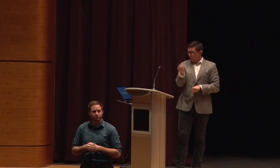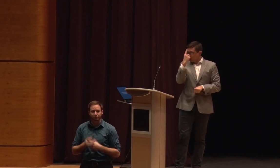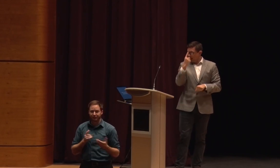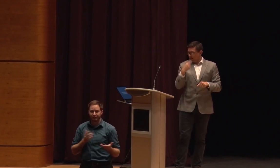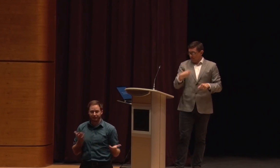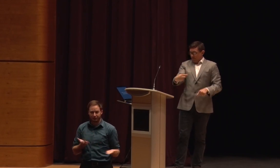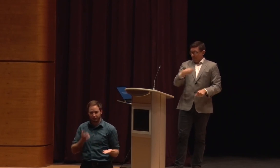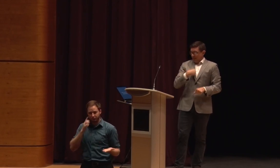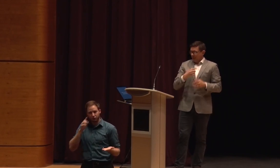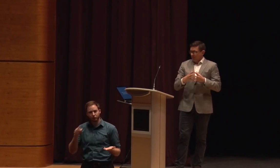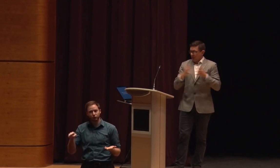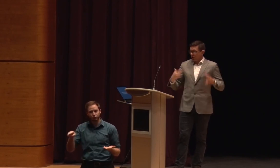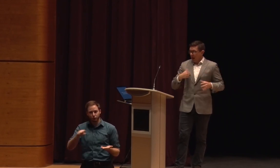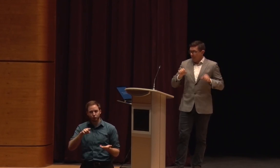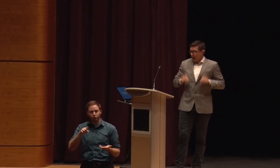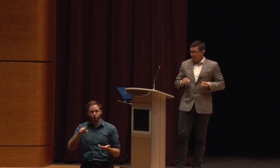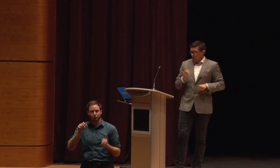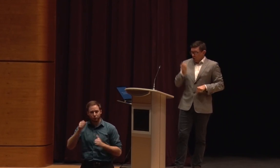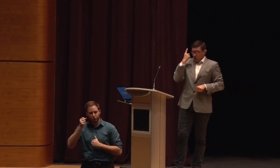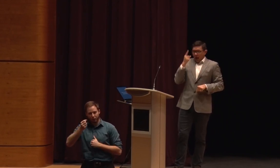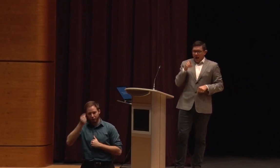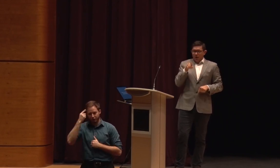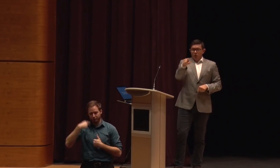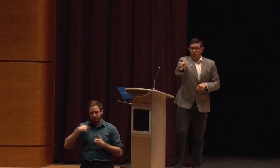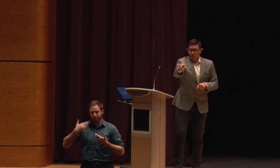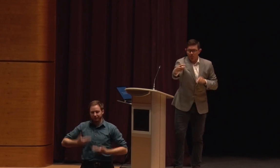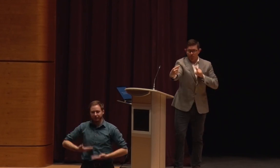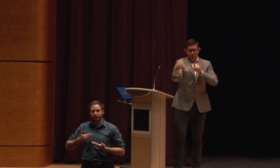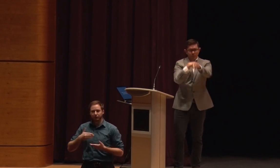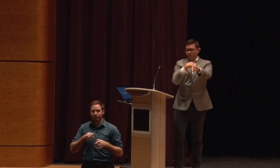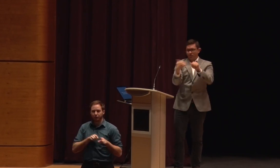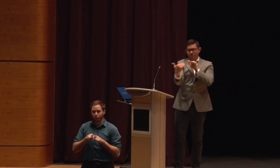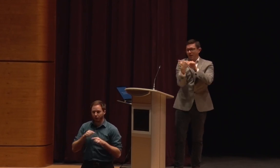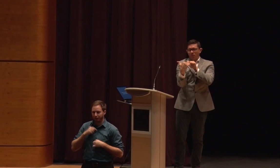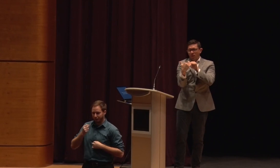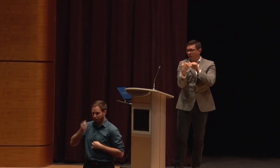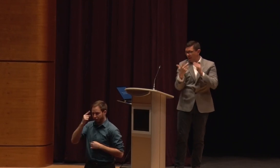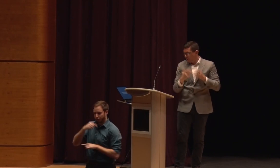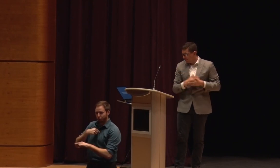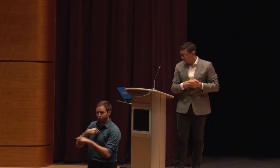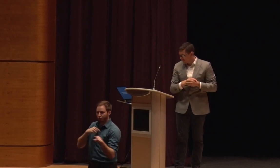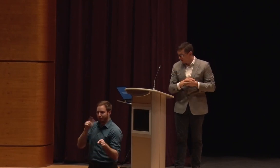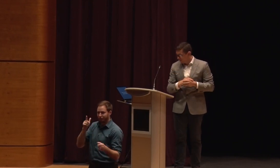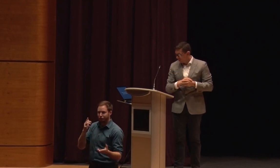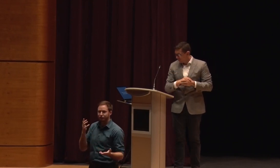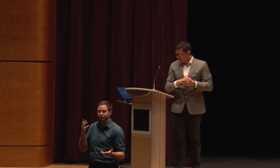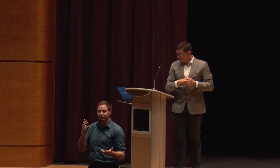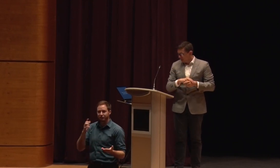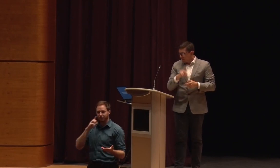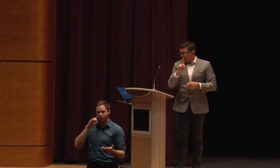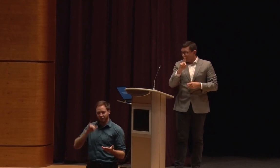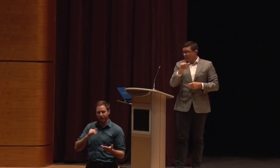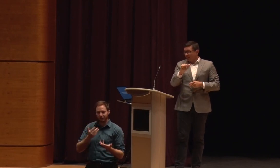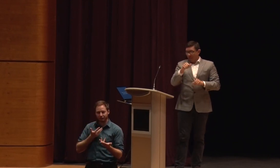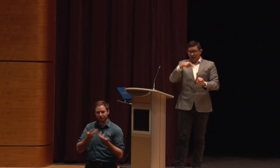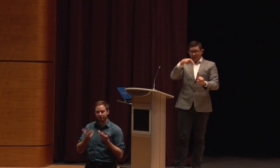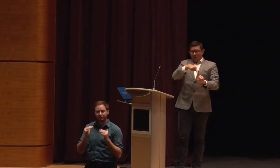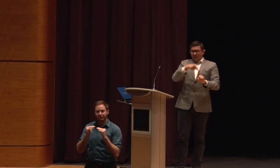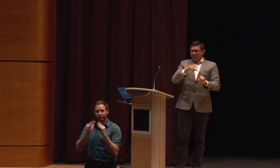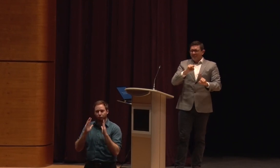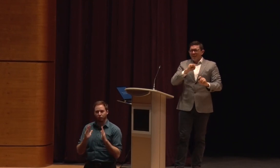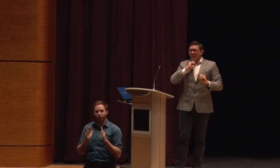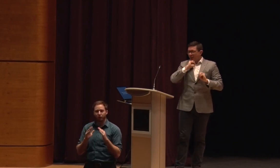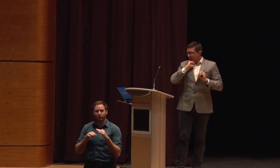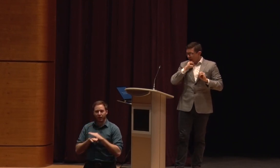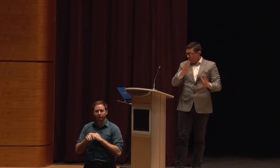They're here for you to understand me as much as they're here for me to understand you. It's for that equal access,